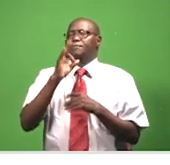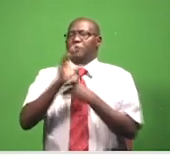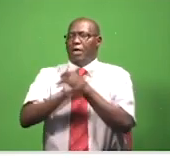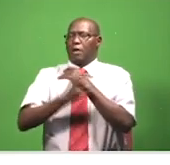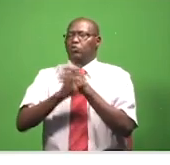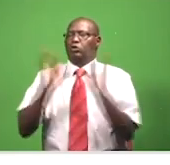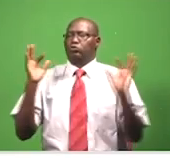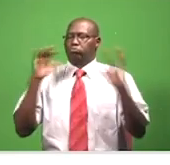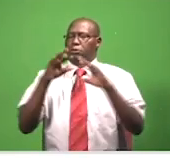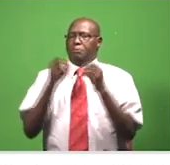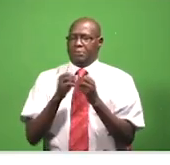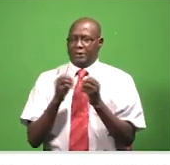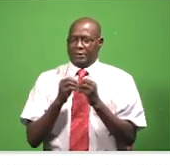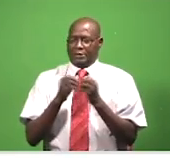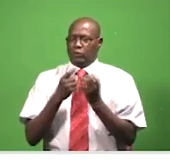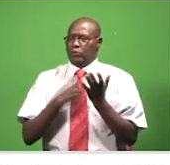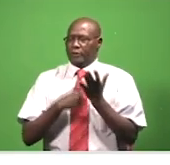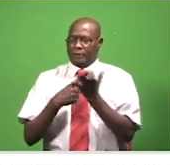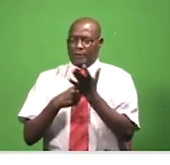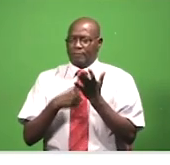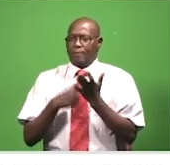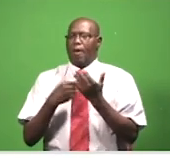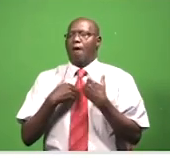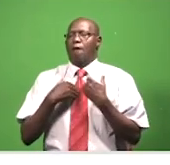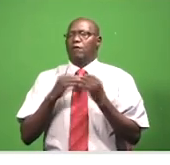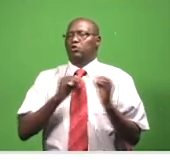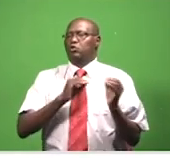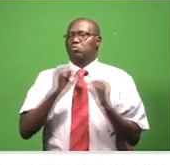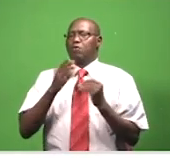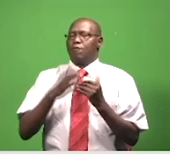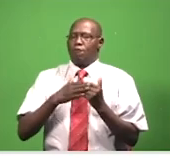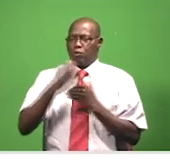discuss how to move forward, but